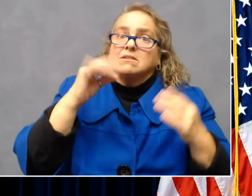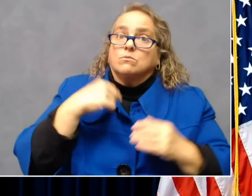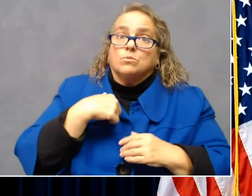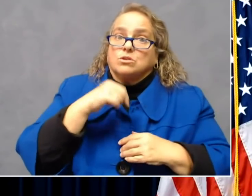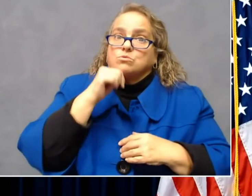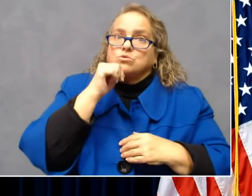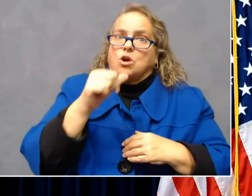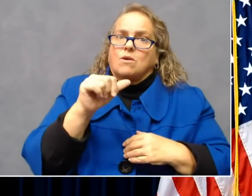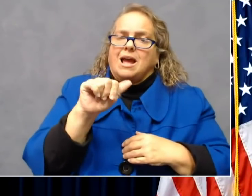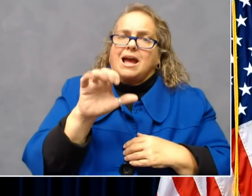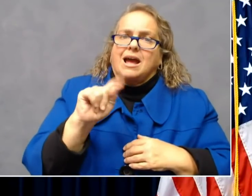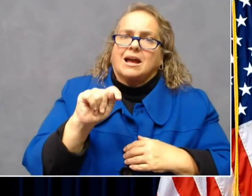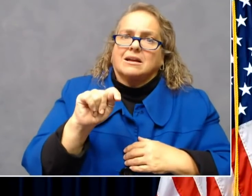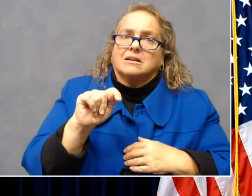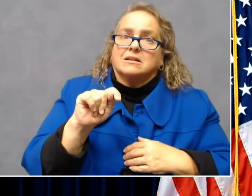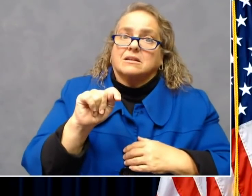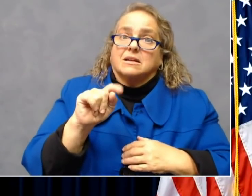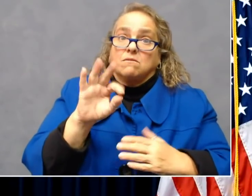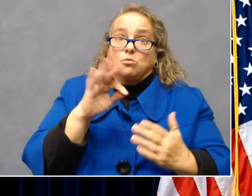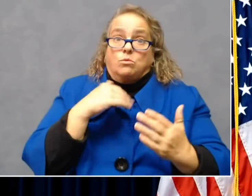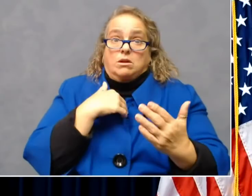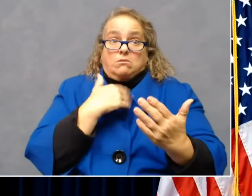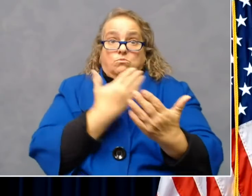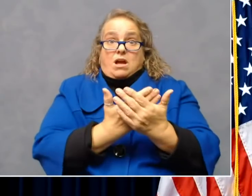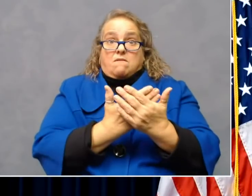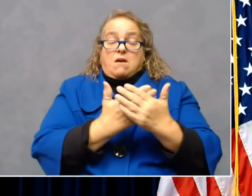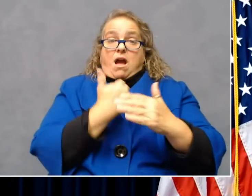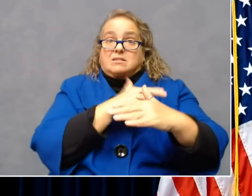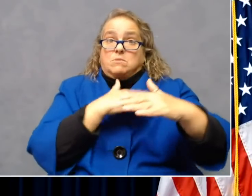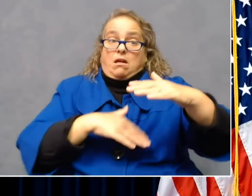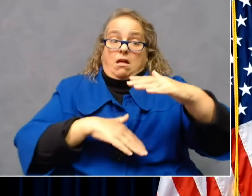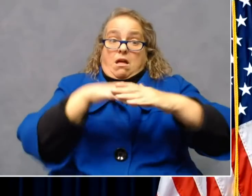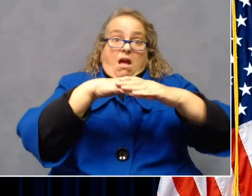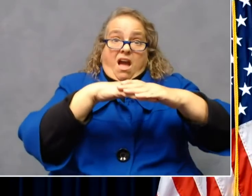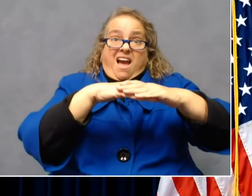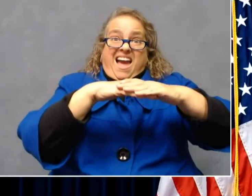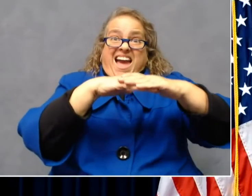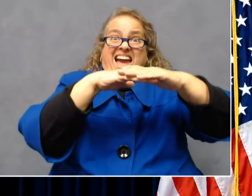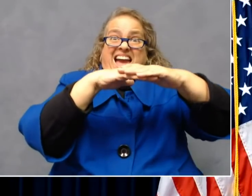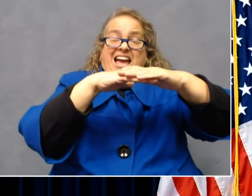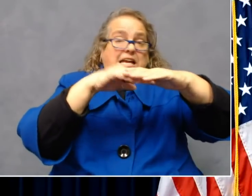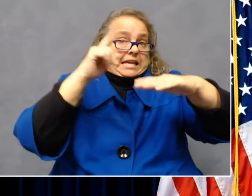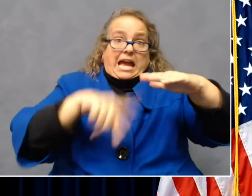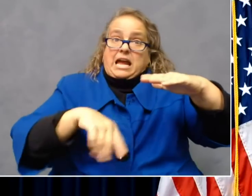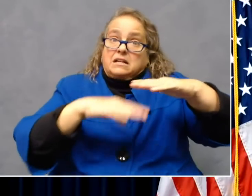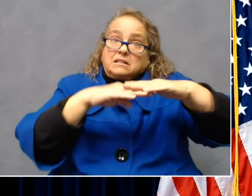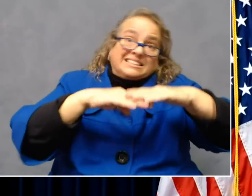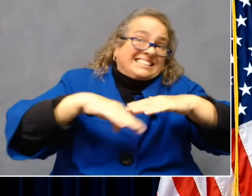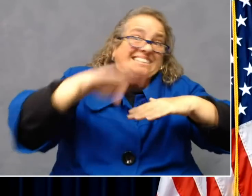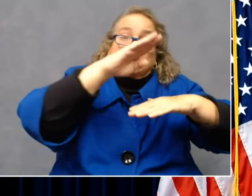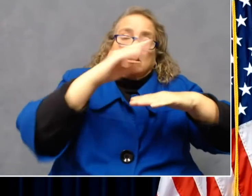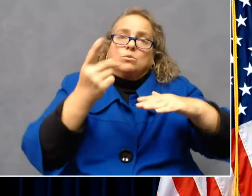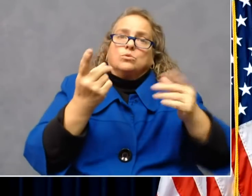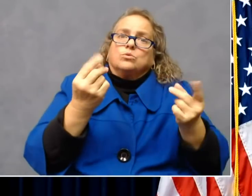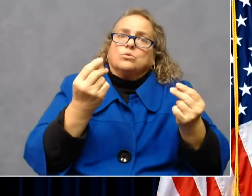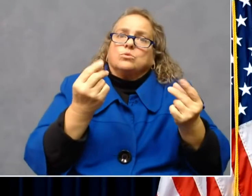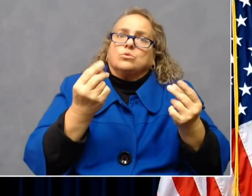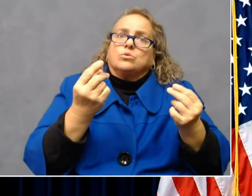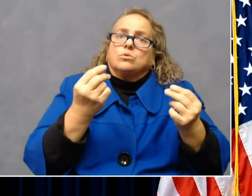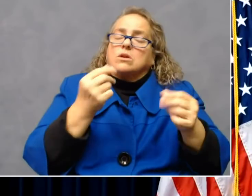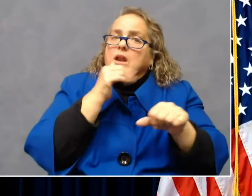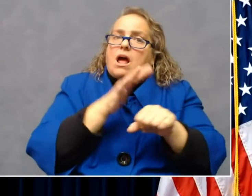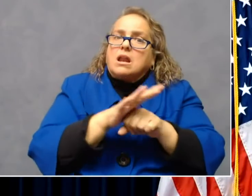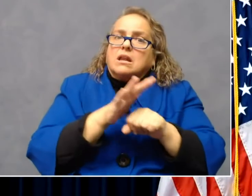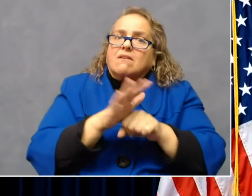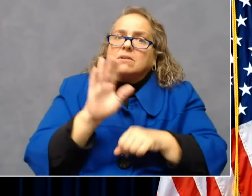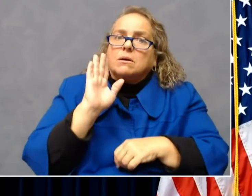reach that critical point in hospitalization where either there aren't enough beds or there aren't enough staff,